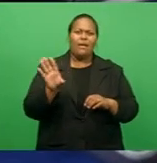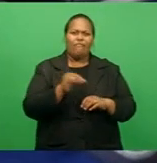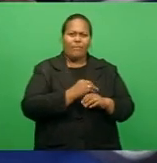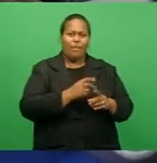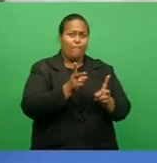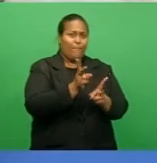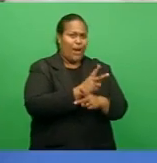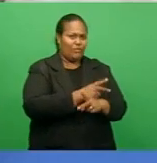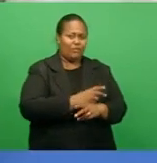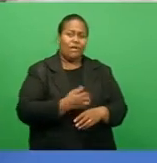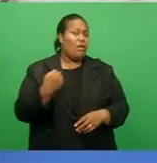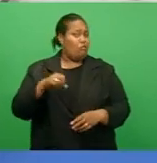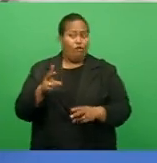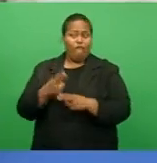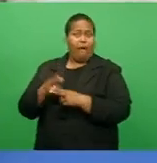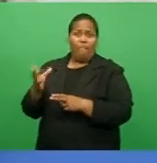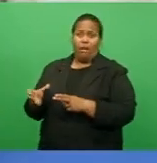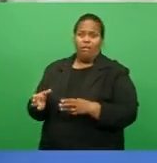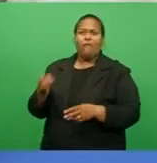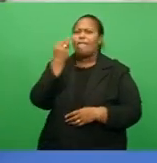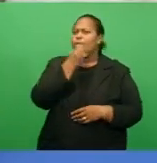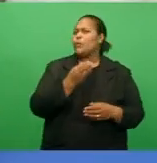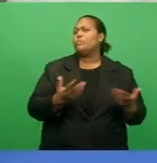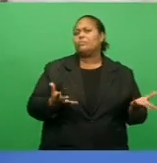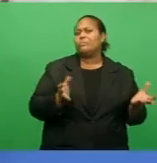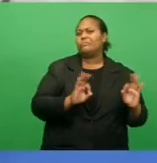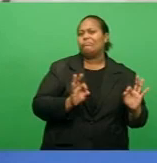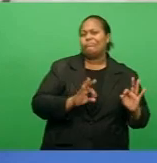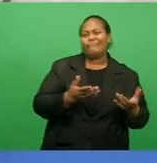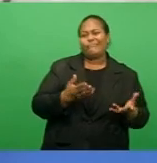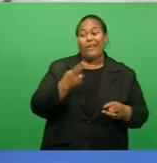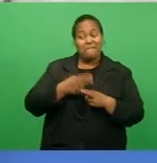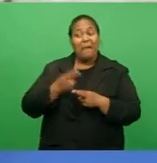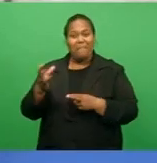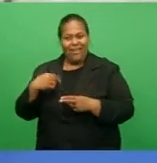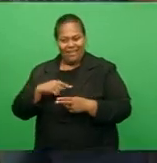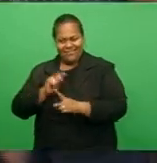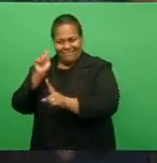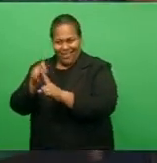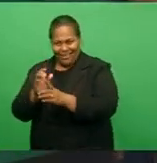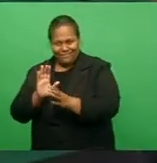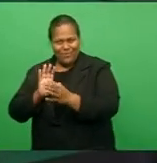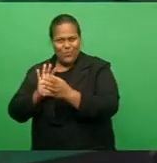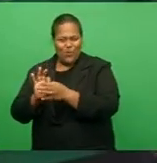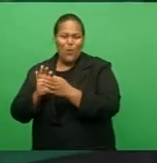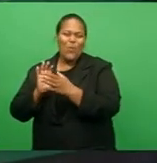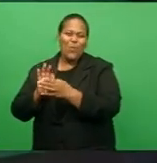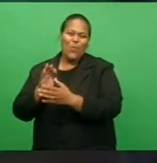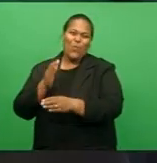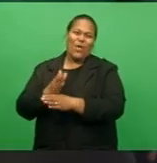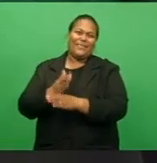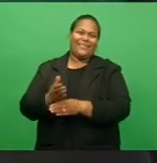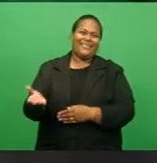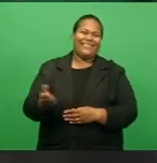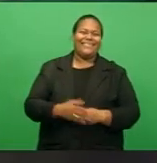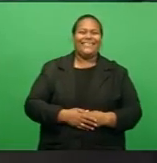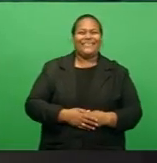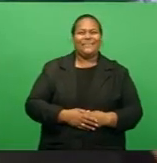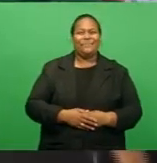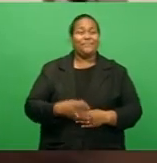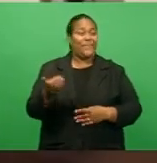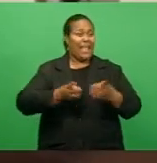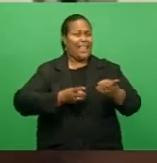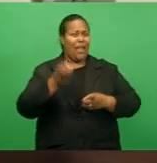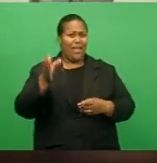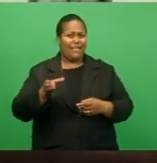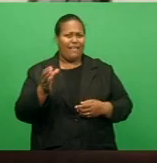farmers, no food. And the farmers are our target. They're people that we work with closely. Public Health Department Director Sunia